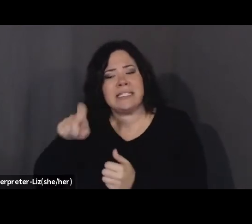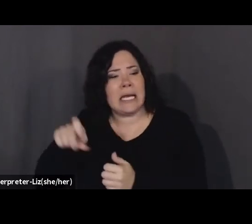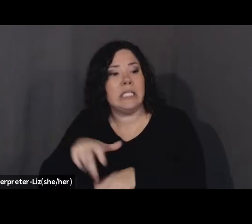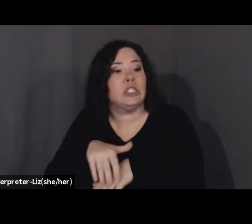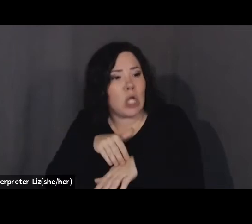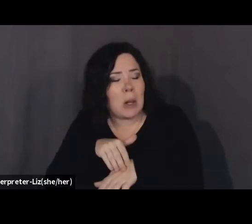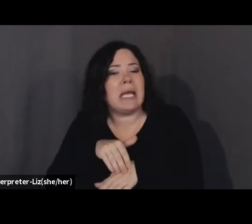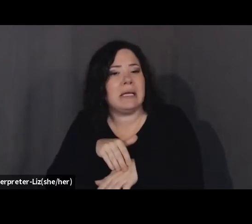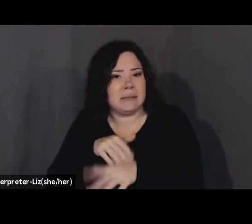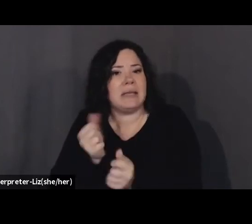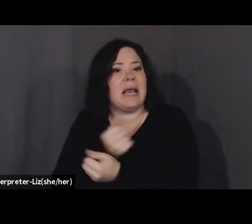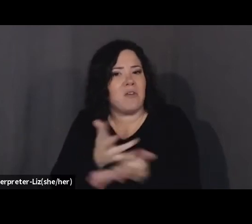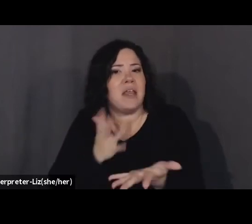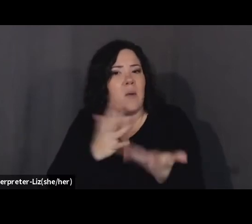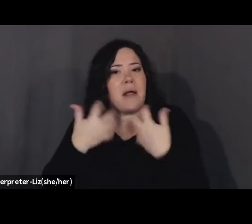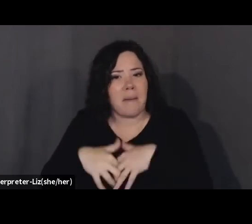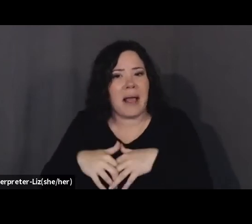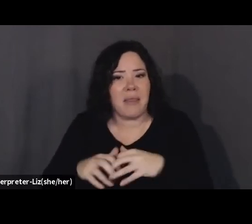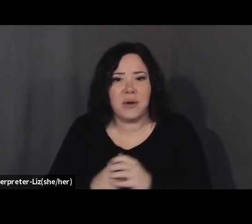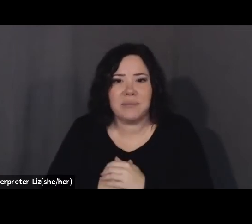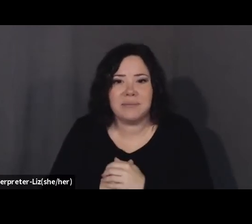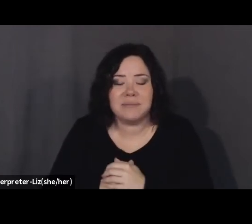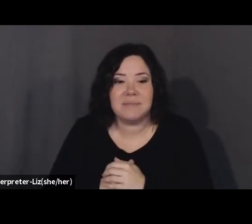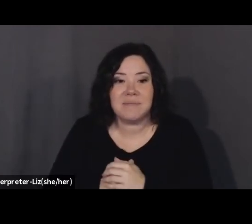slowly, and everything will come together." So her